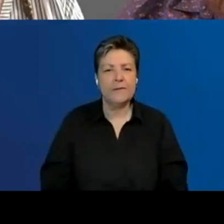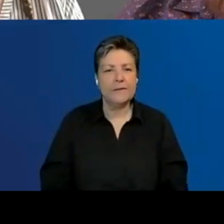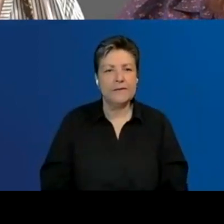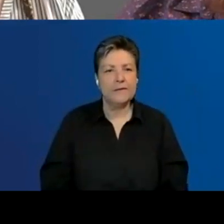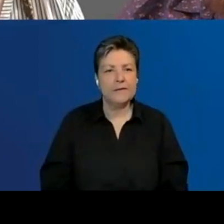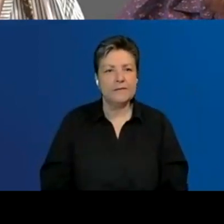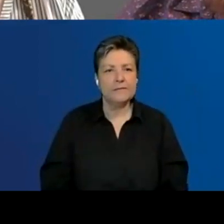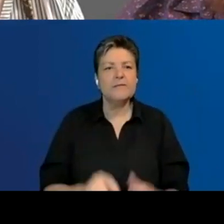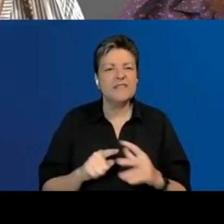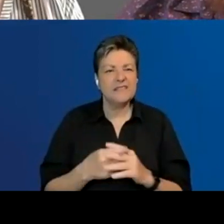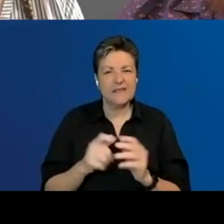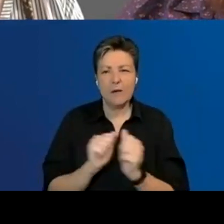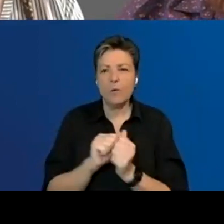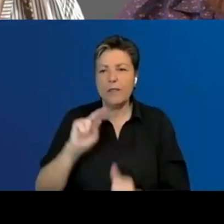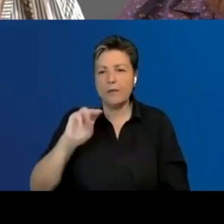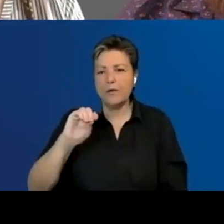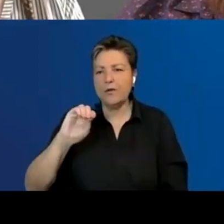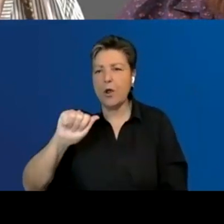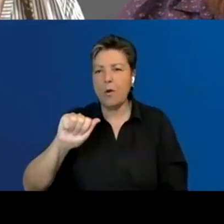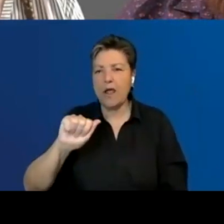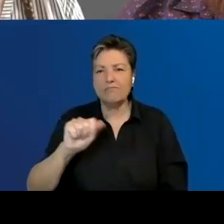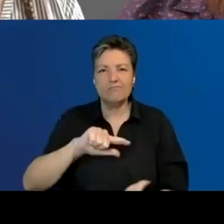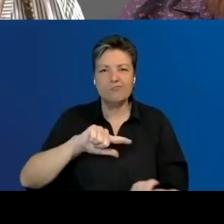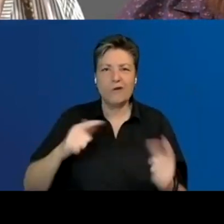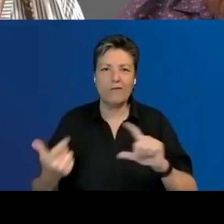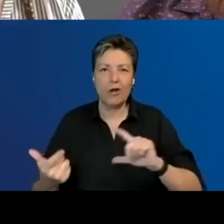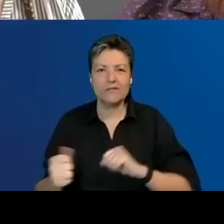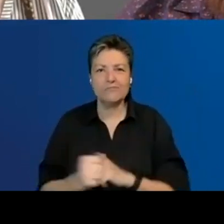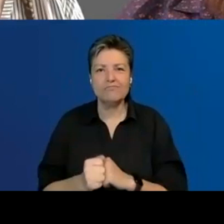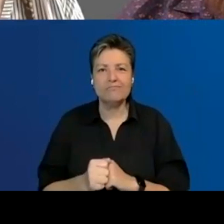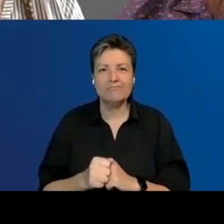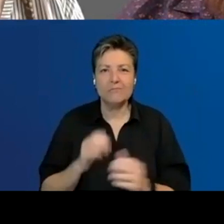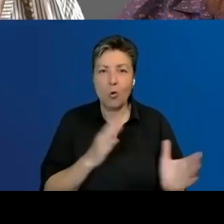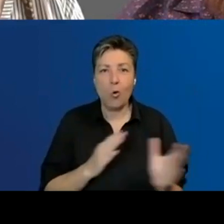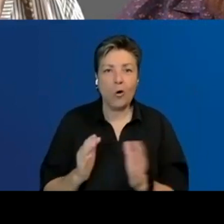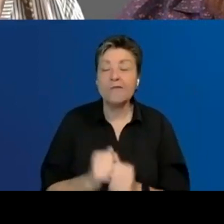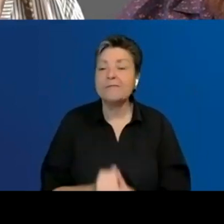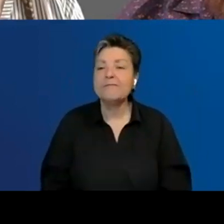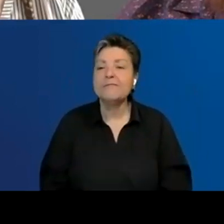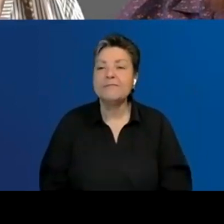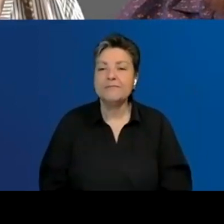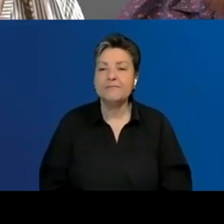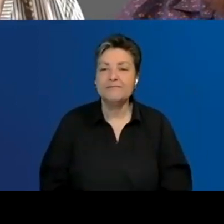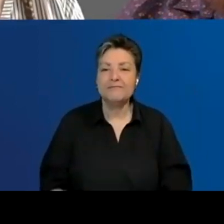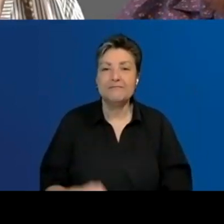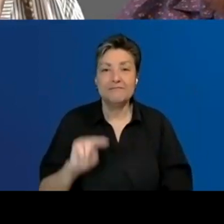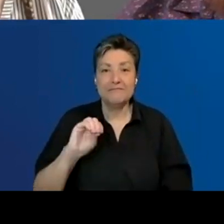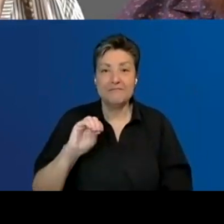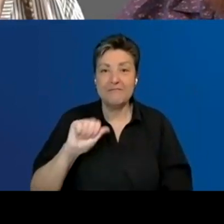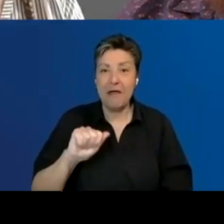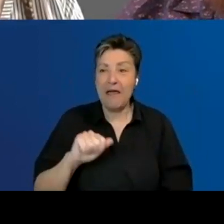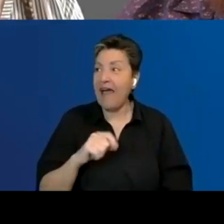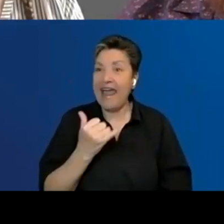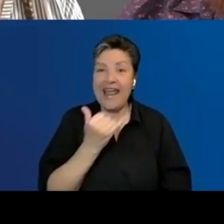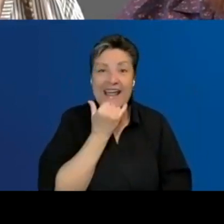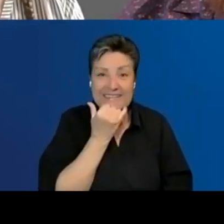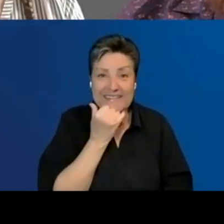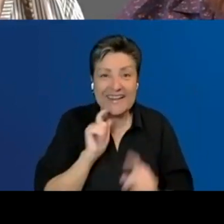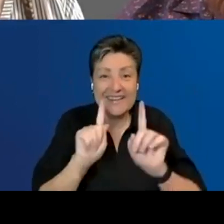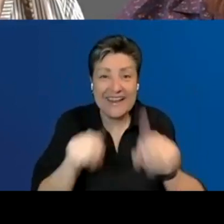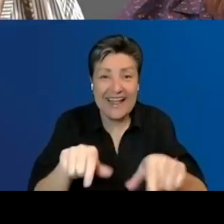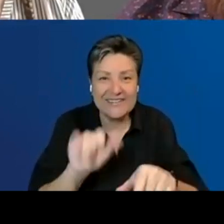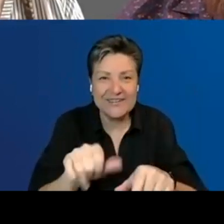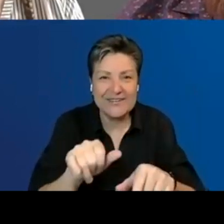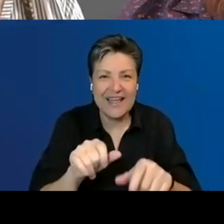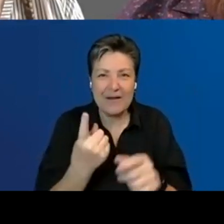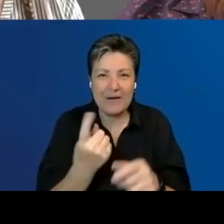And why don't we start with Noah this time? We'll go in reverse order. Yeah, I guess I accidentally kind of answered that question a bit in the